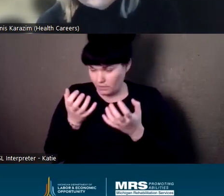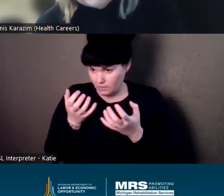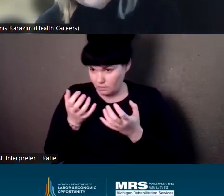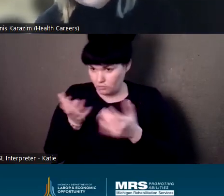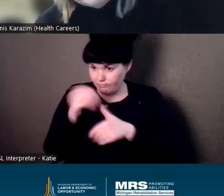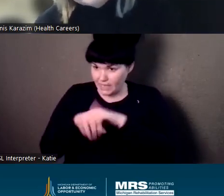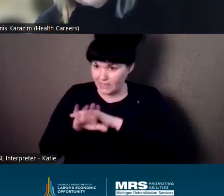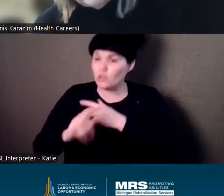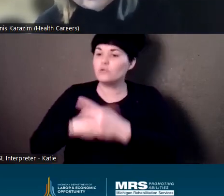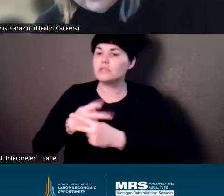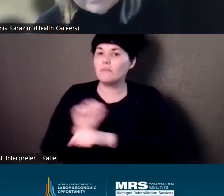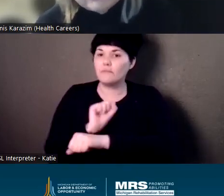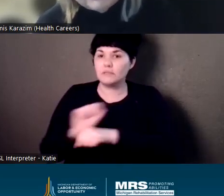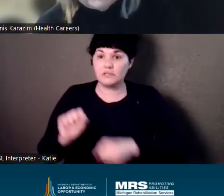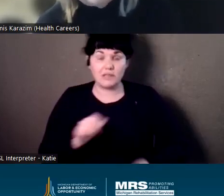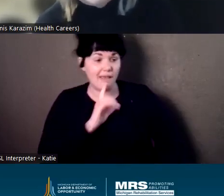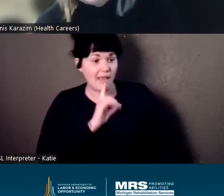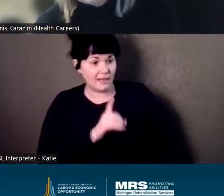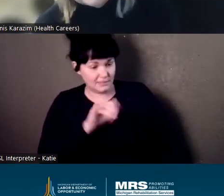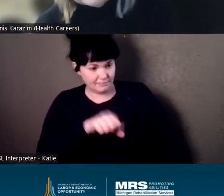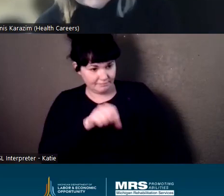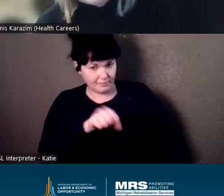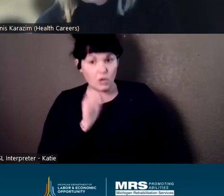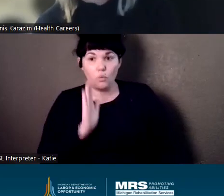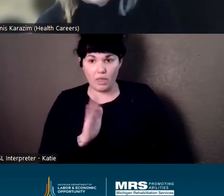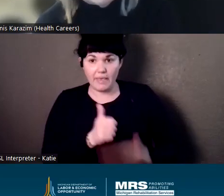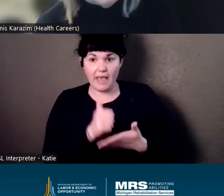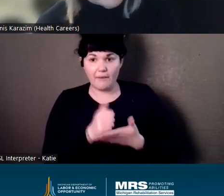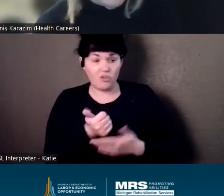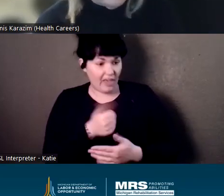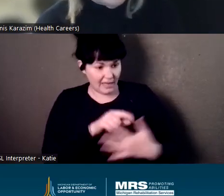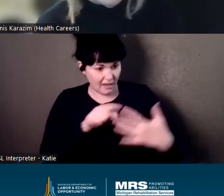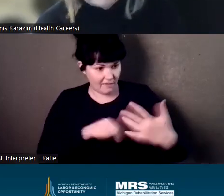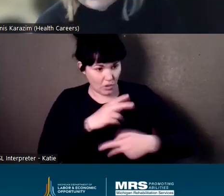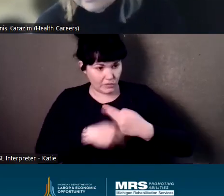It actually will be helpful. Any of those kind of